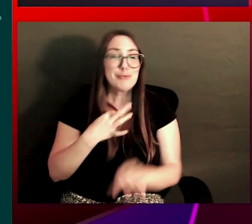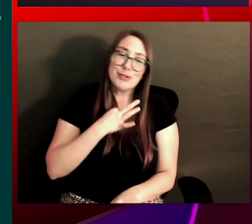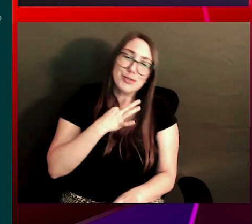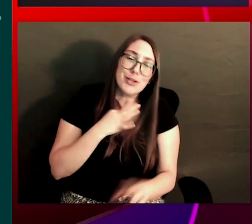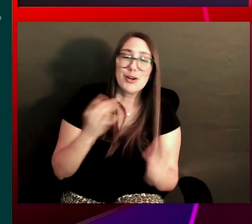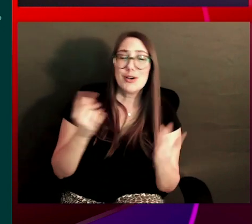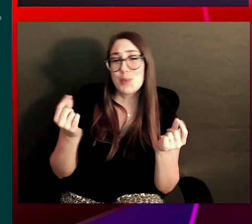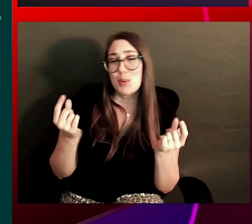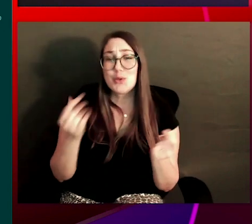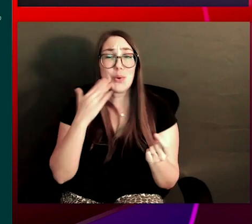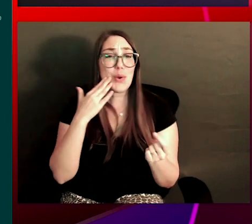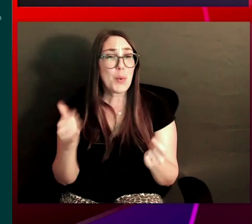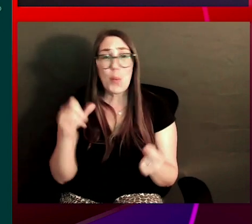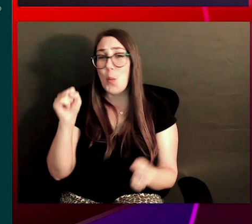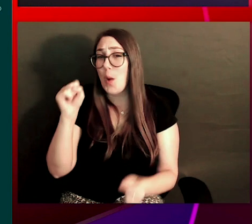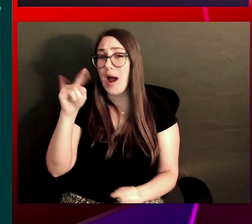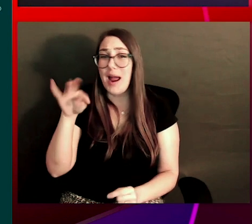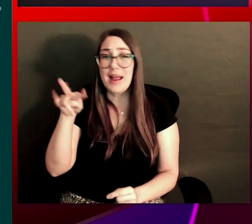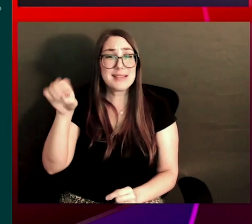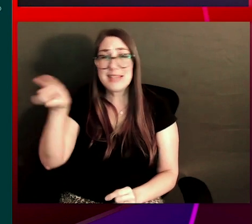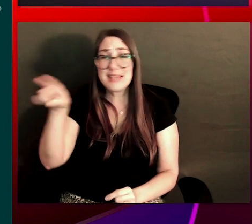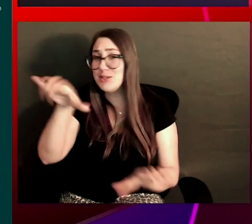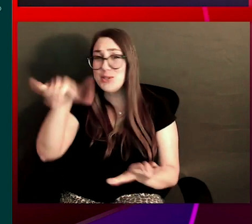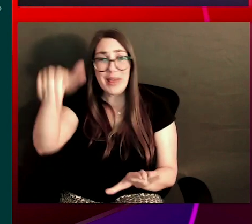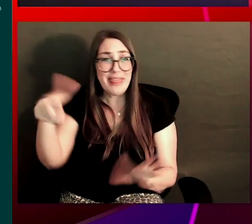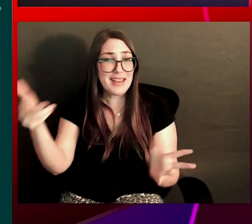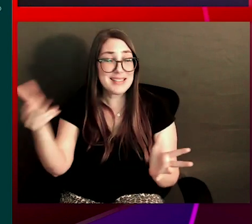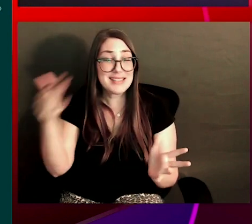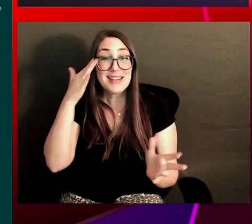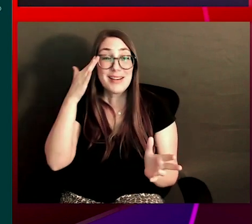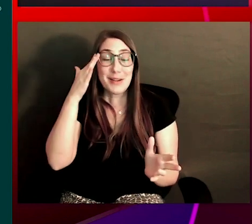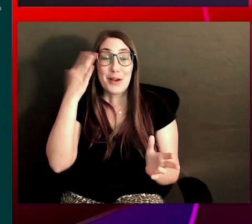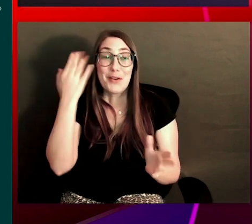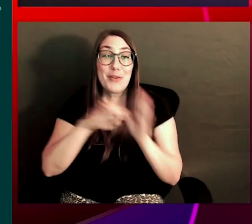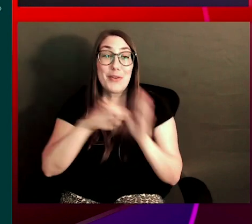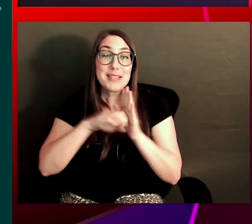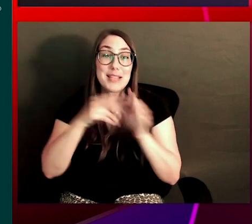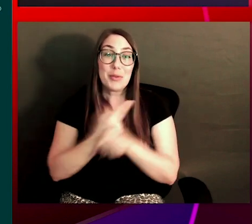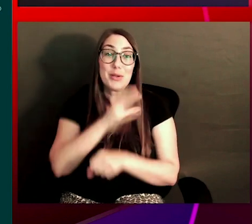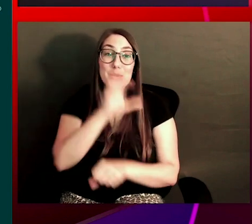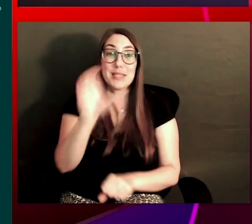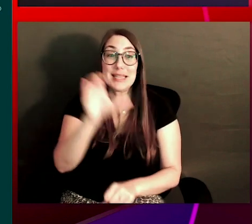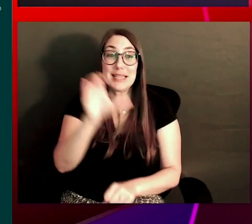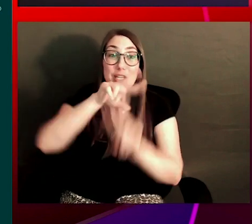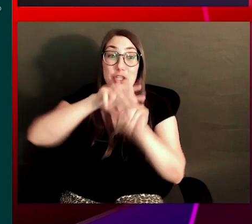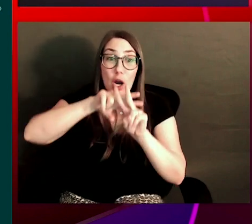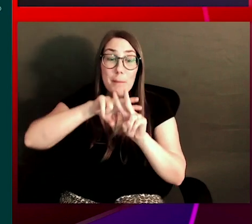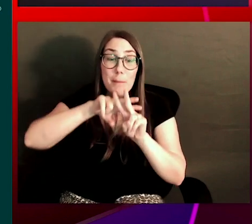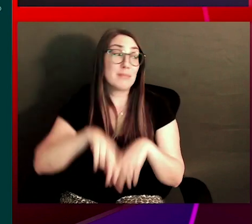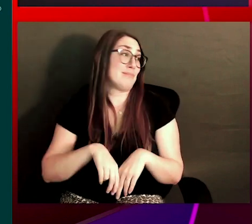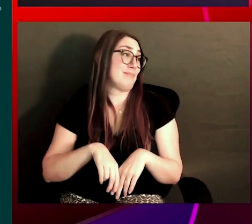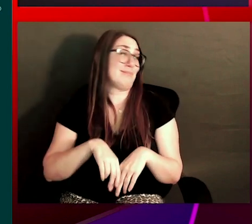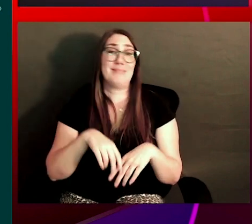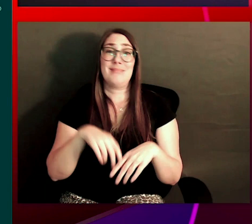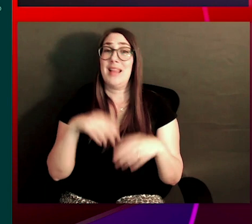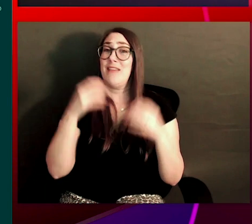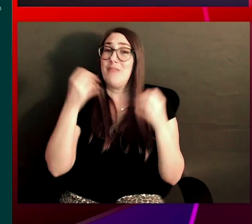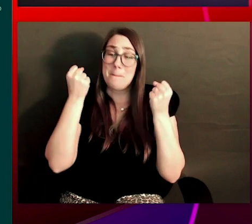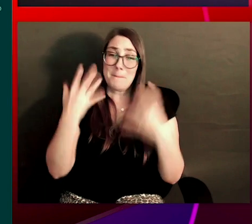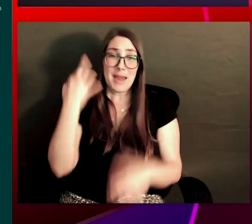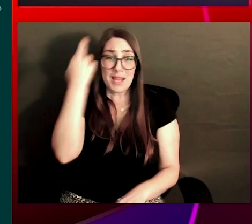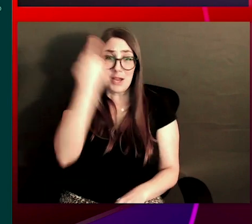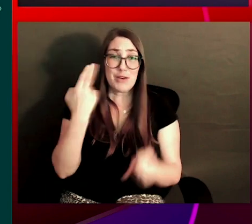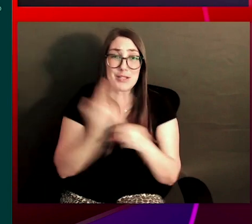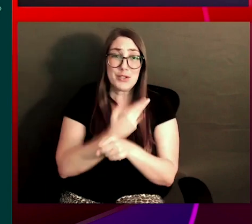about why Steve is doing something that he's doing. For example, using C#. He's got plenty of reasons why to use C#, I'm sure.